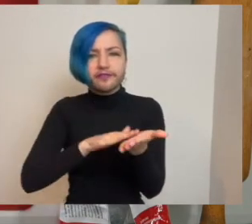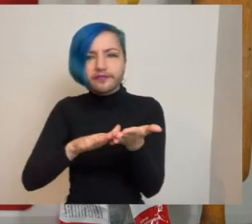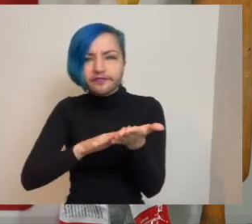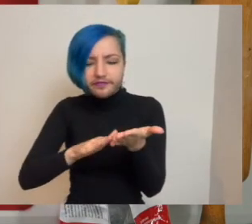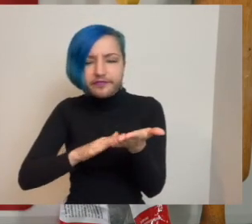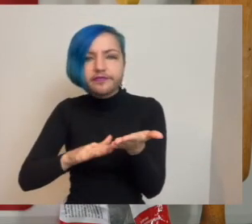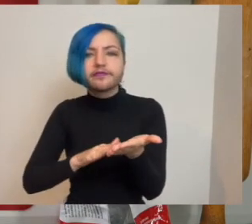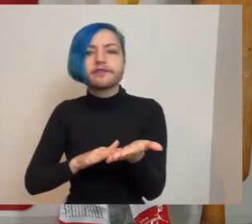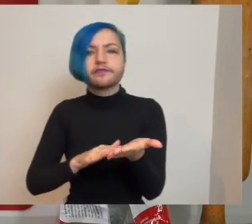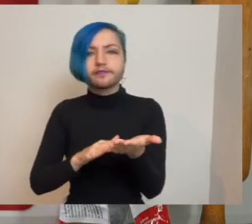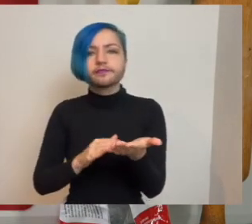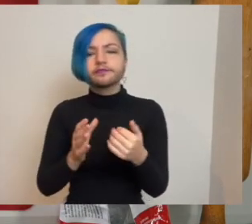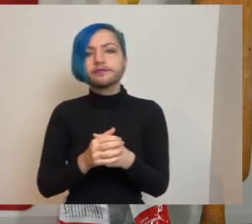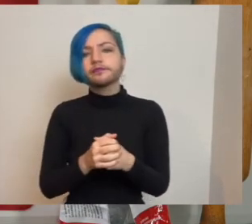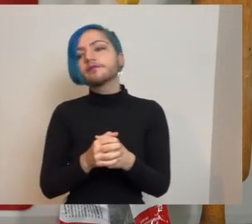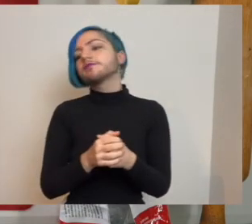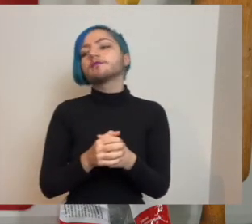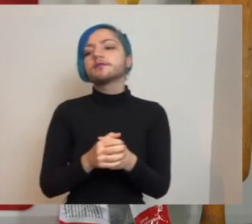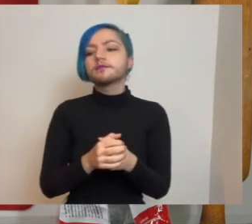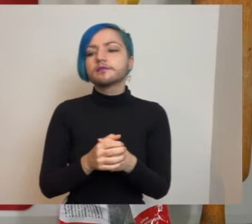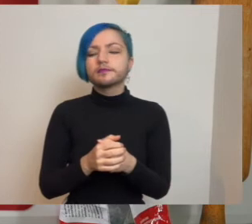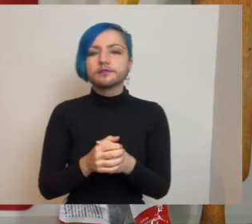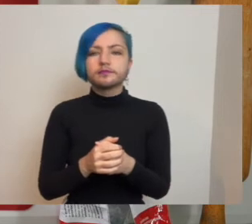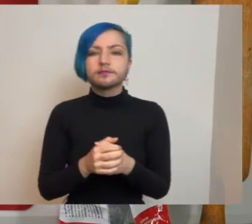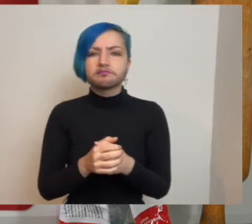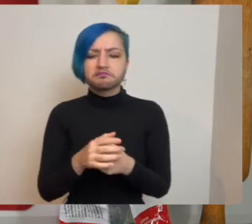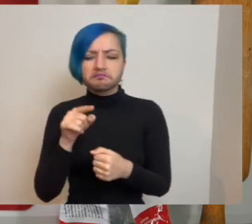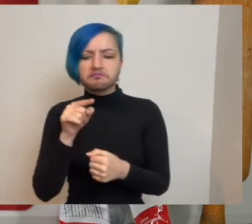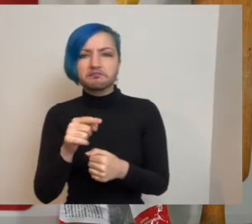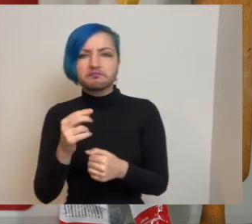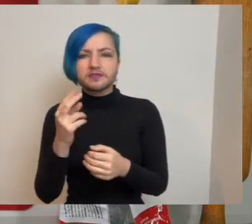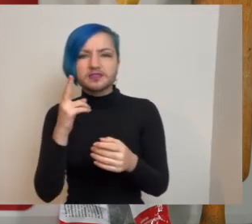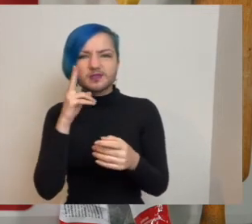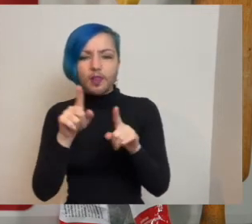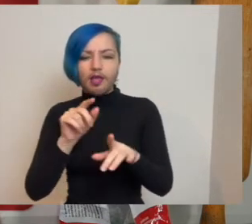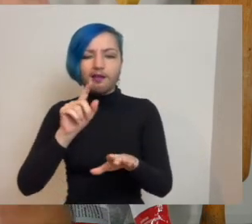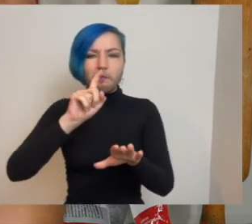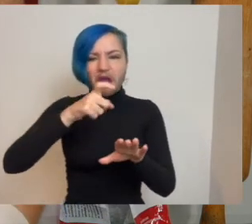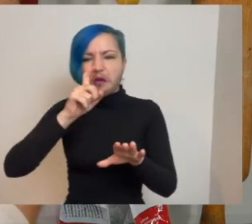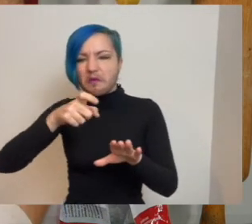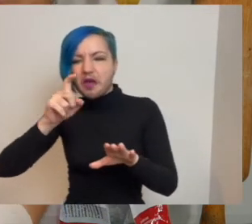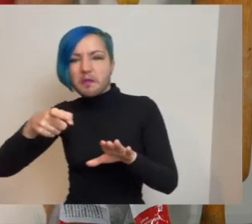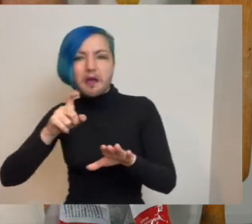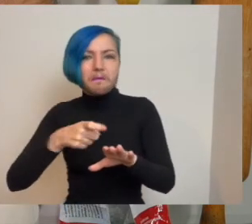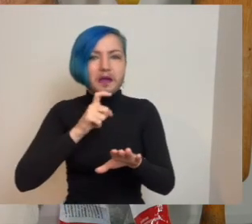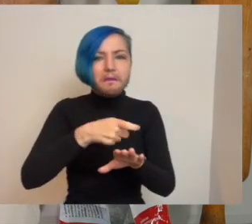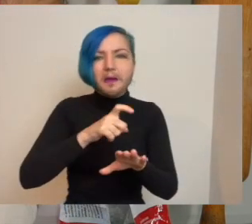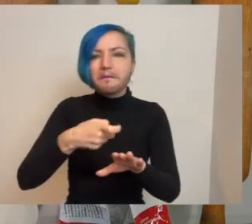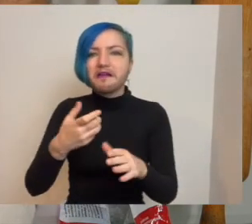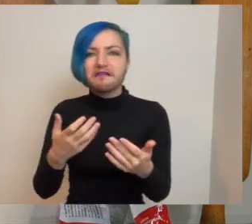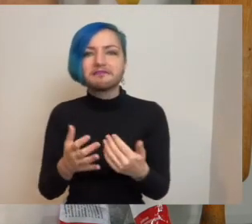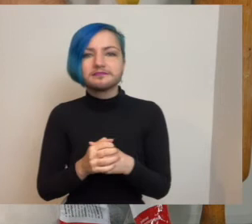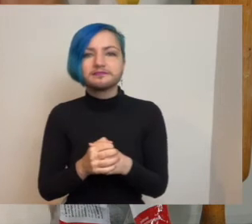texture. This is sort of like, I don't know, it kind of looks pockmarked or something. But you can think about, you